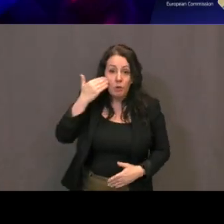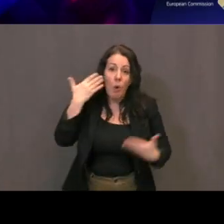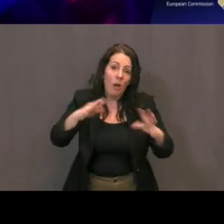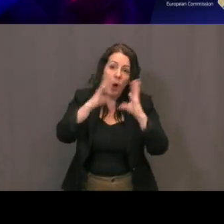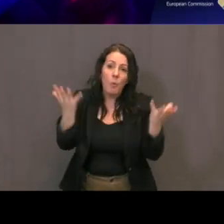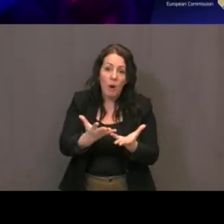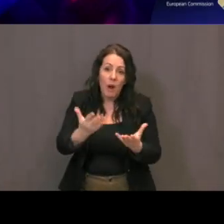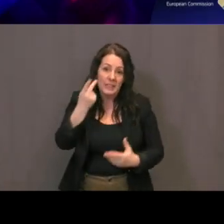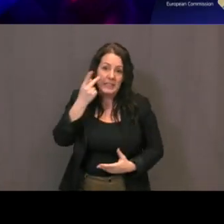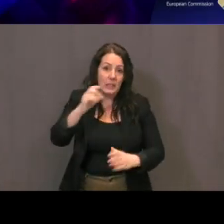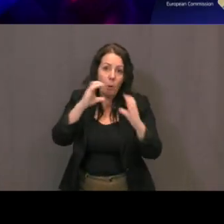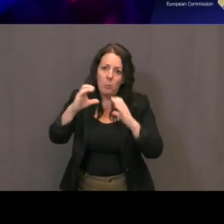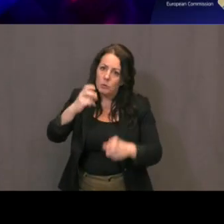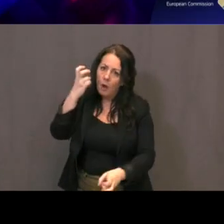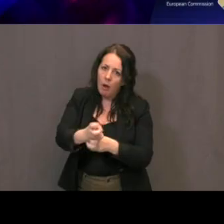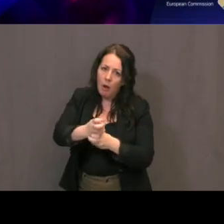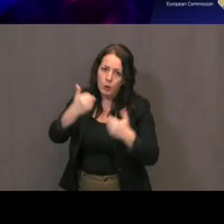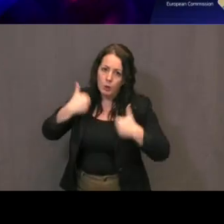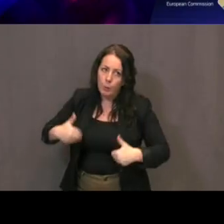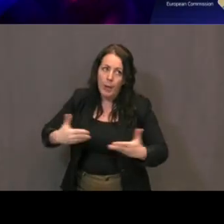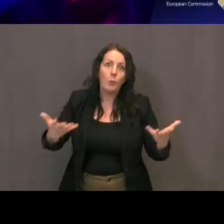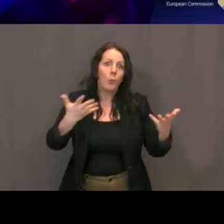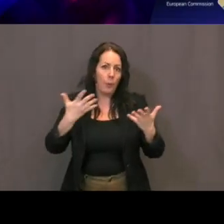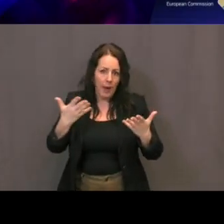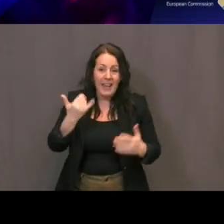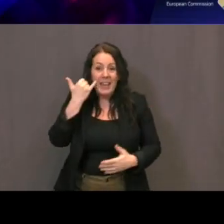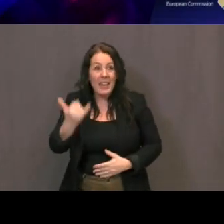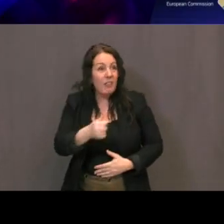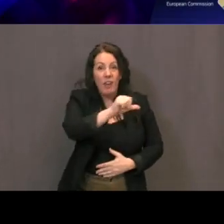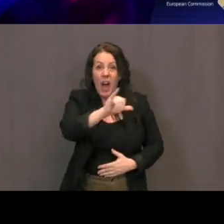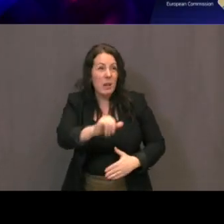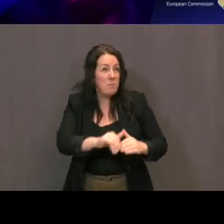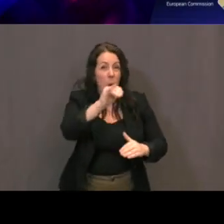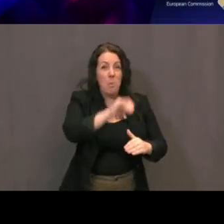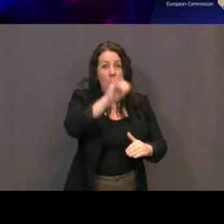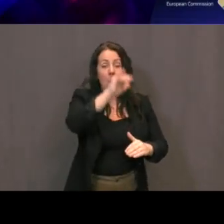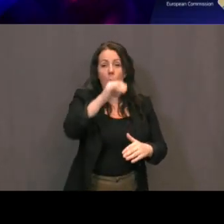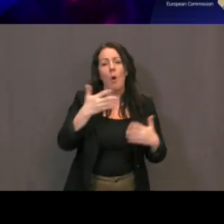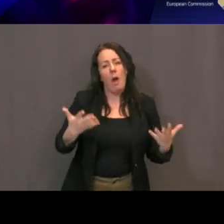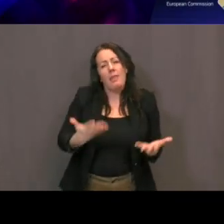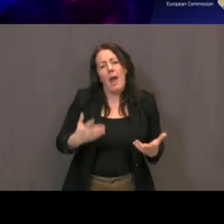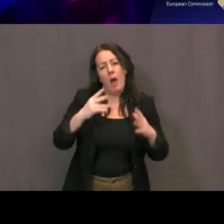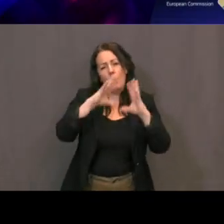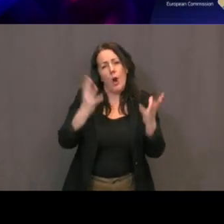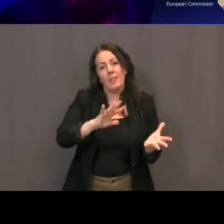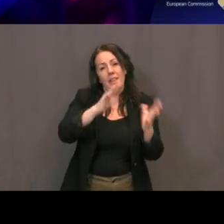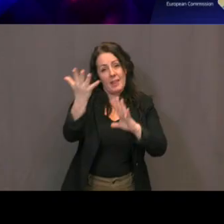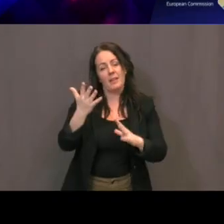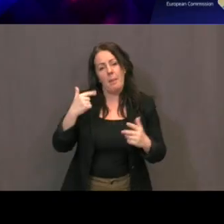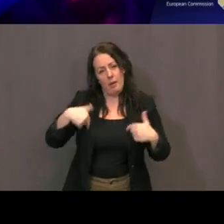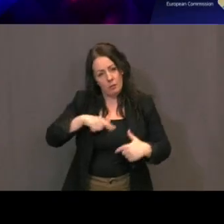your social media posts and so on and so forth. It's changing. Thank you. Thank you very much, Gry.